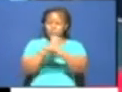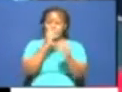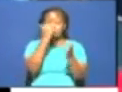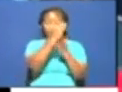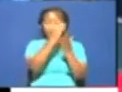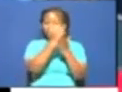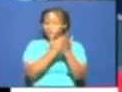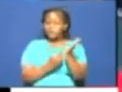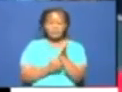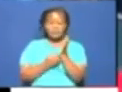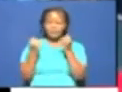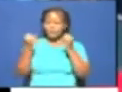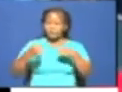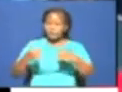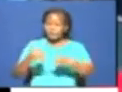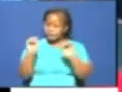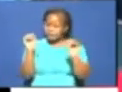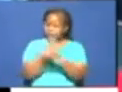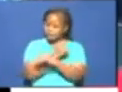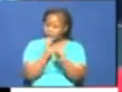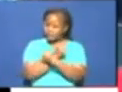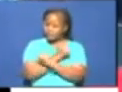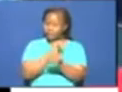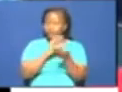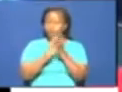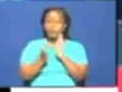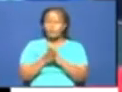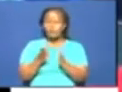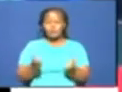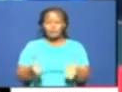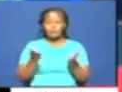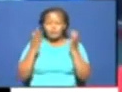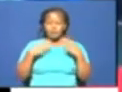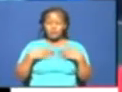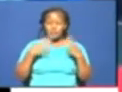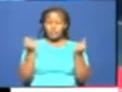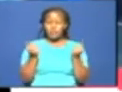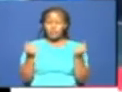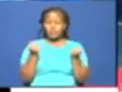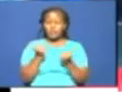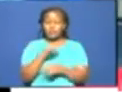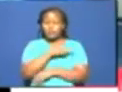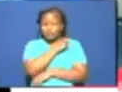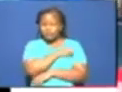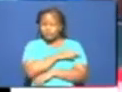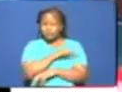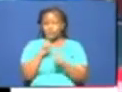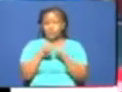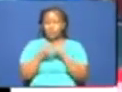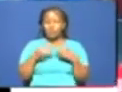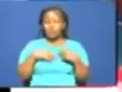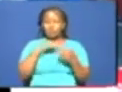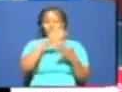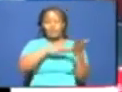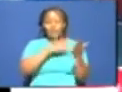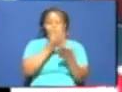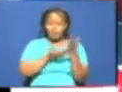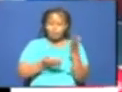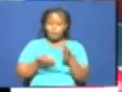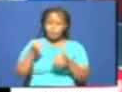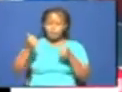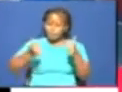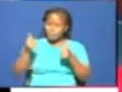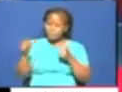worked without the construction of health facilities and upgrading of transport networks that we